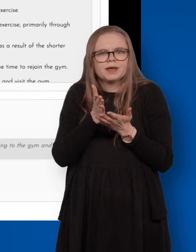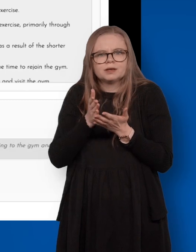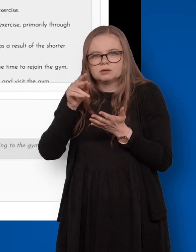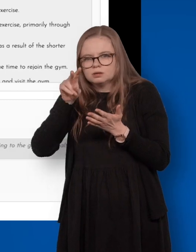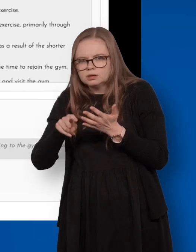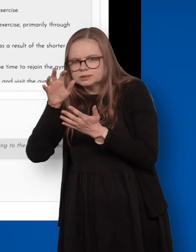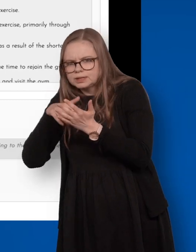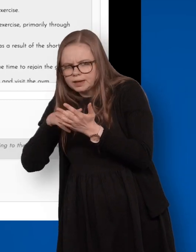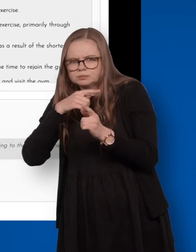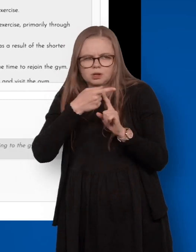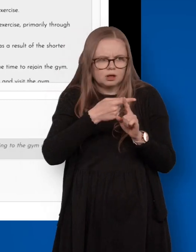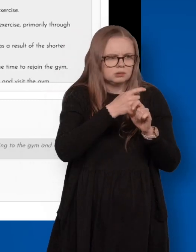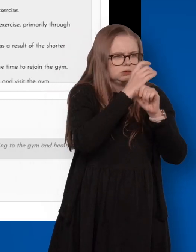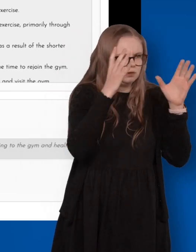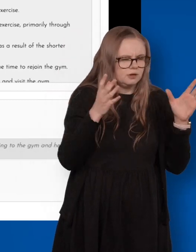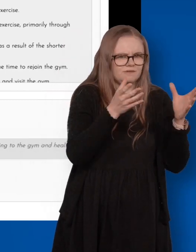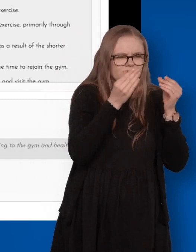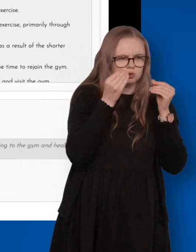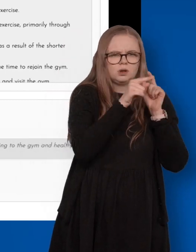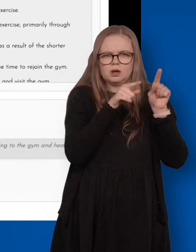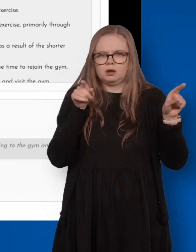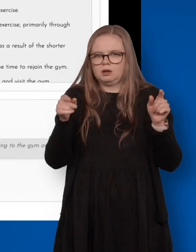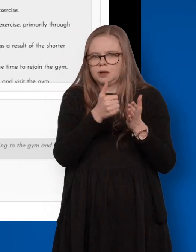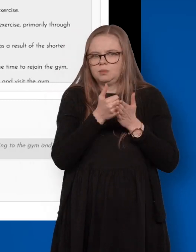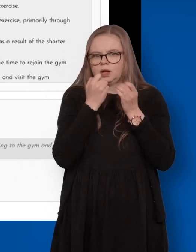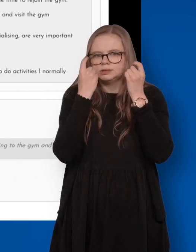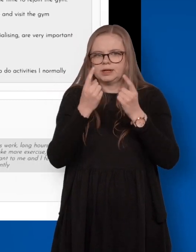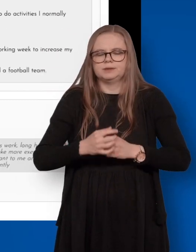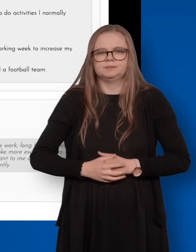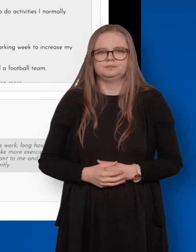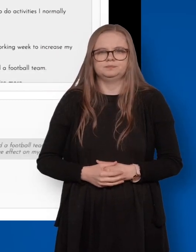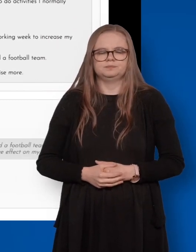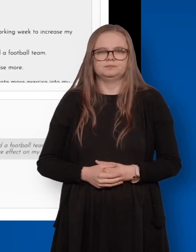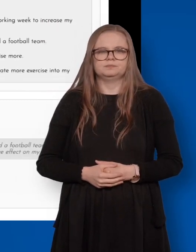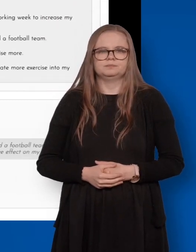how similar concepts or similar ways of saying things are arranged.